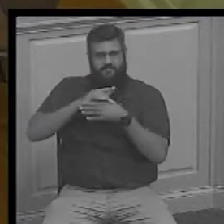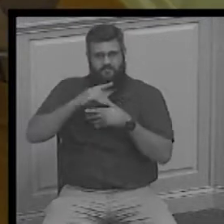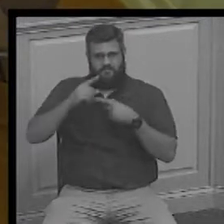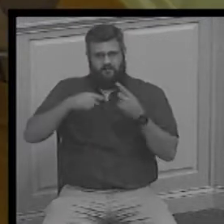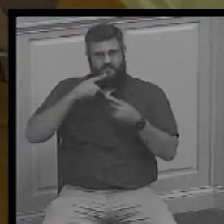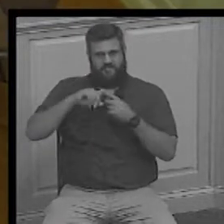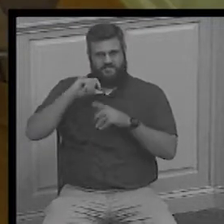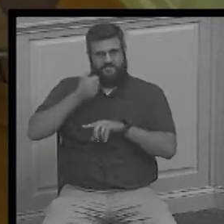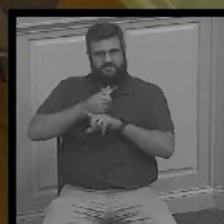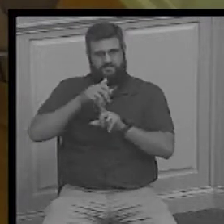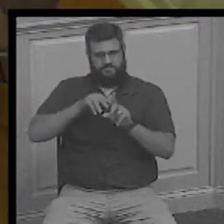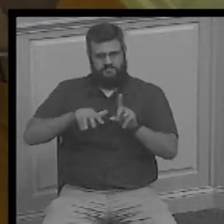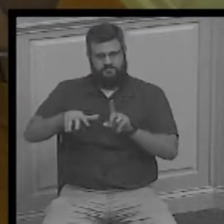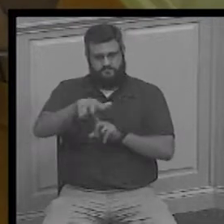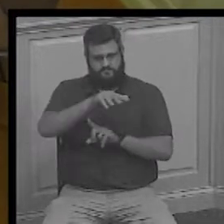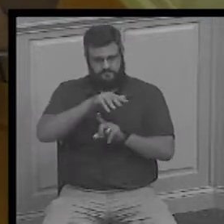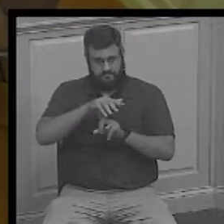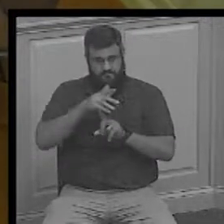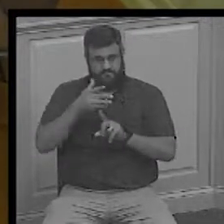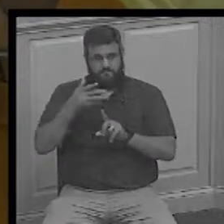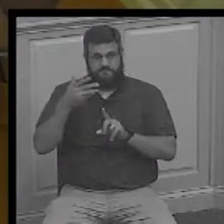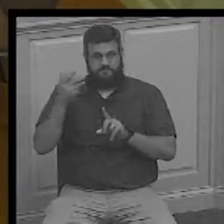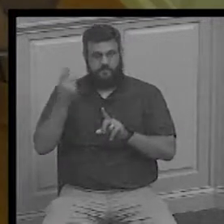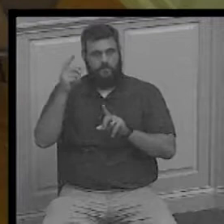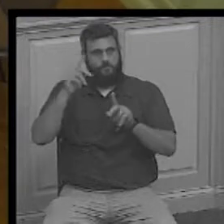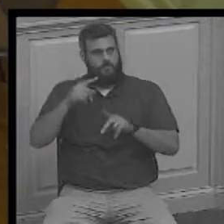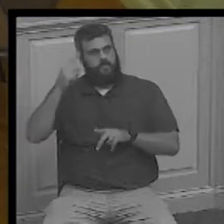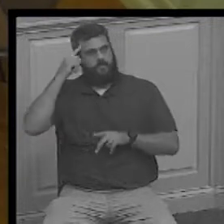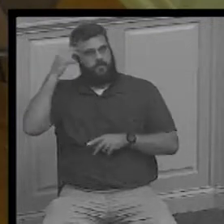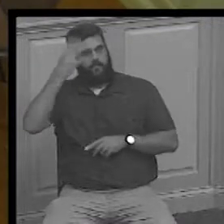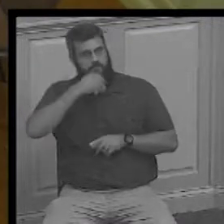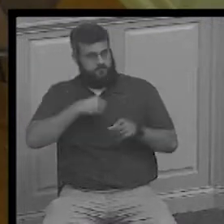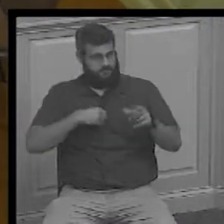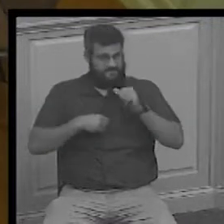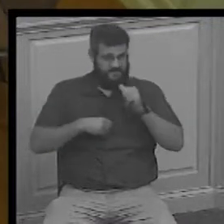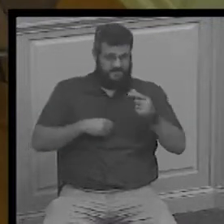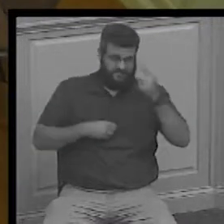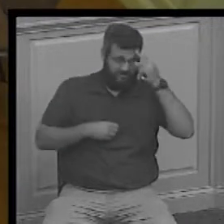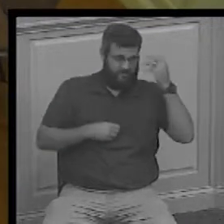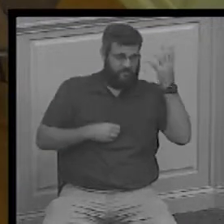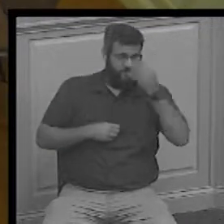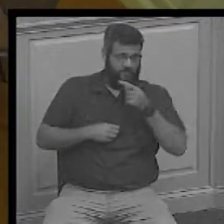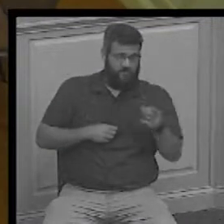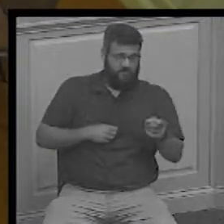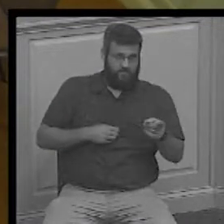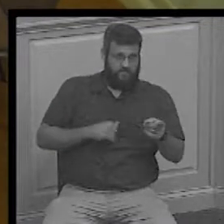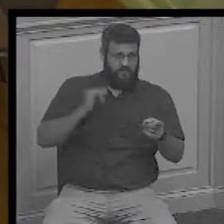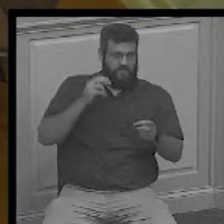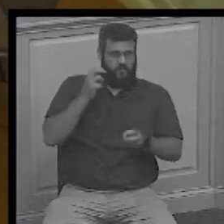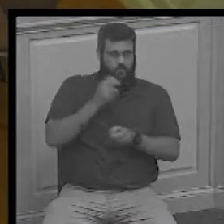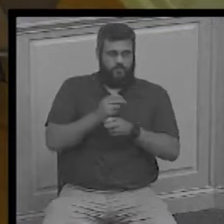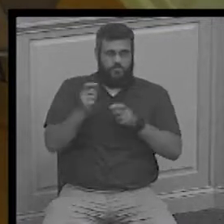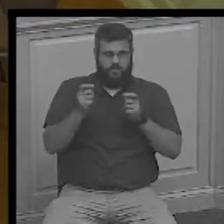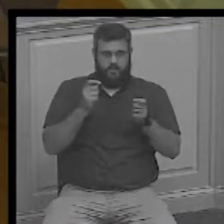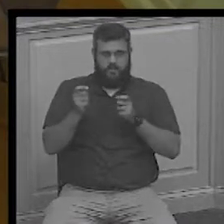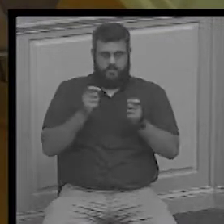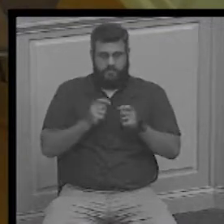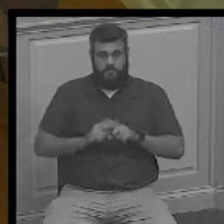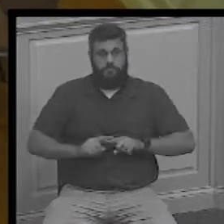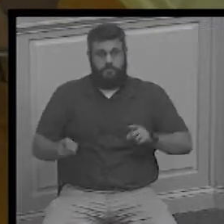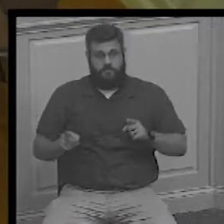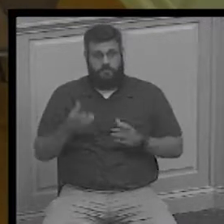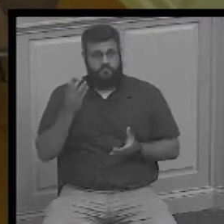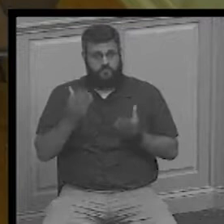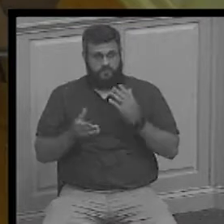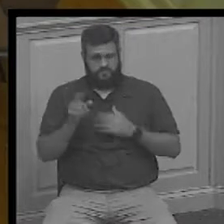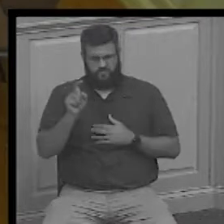which of course, what one person thinks is beautiful, another doesn't, so that's hard to deal with. But there